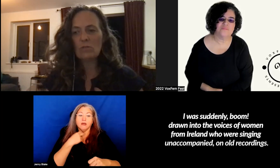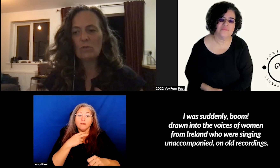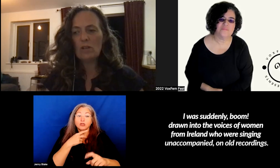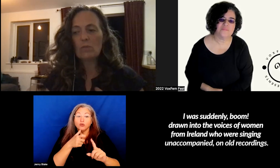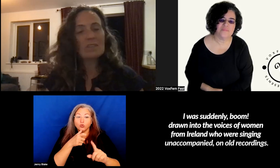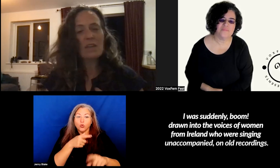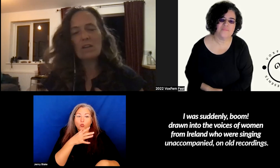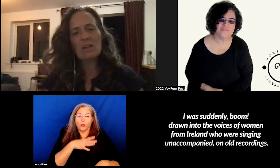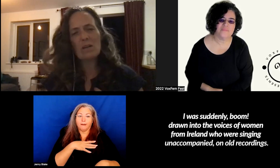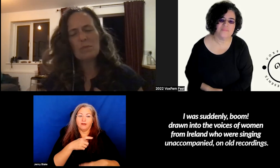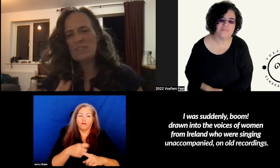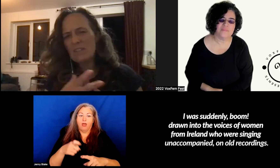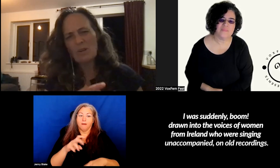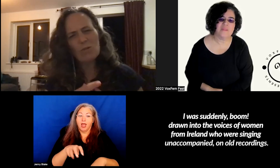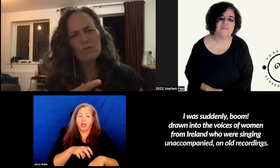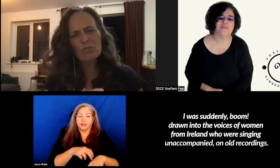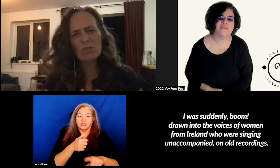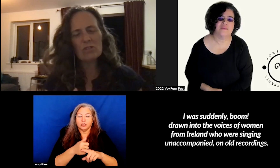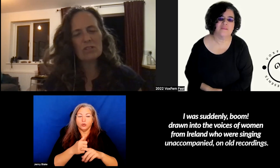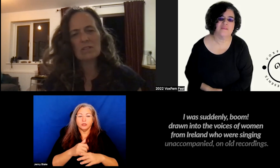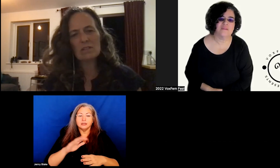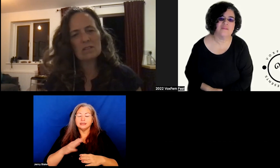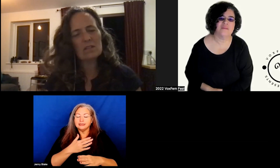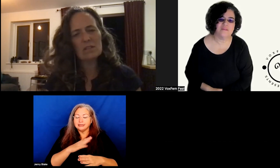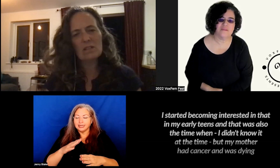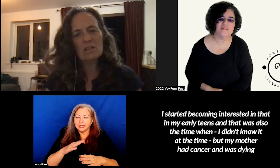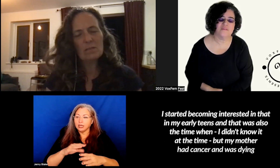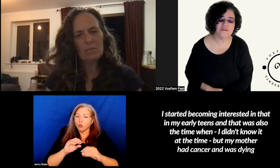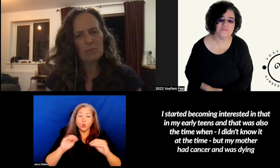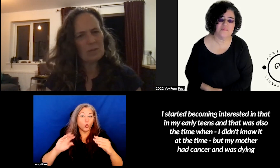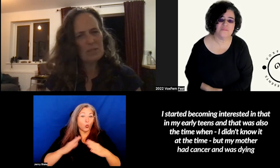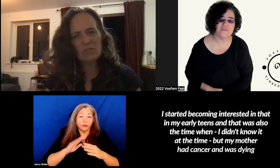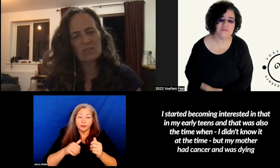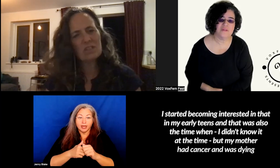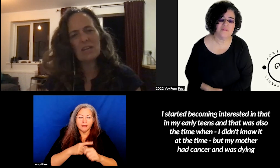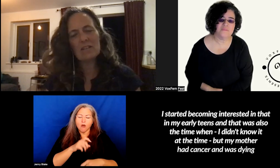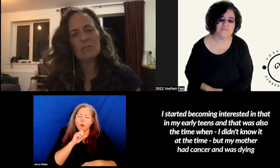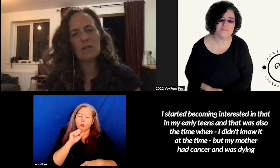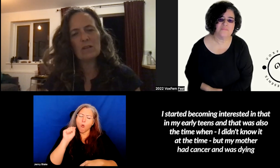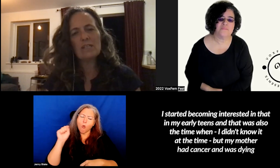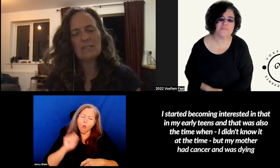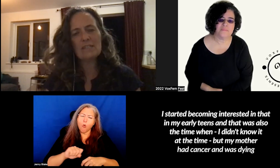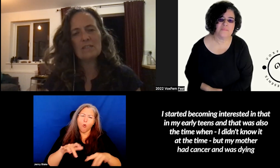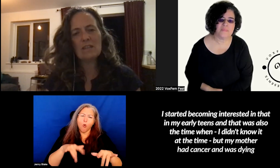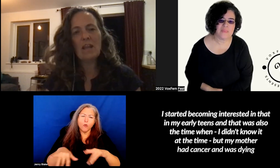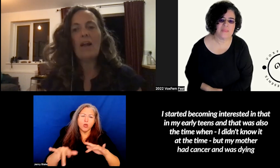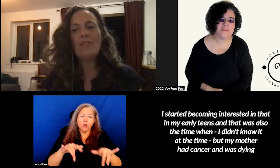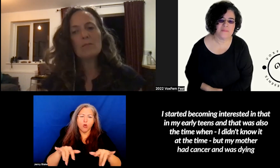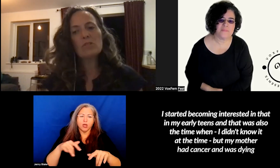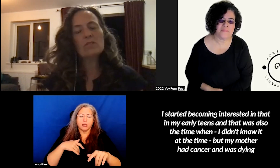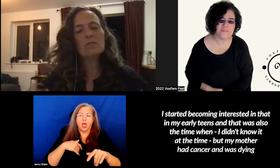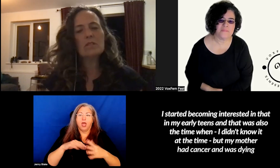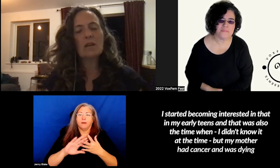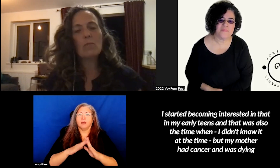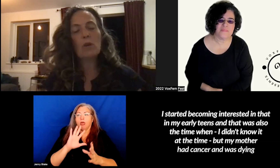who were singing unaccompanied on old recordings. I started becoming interested in that in my early teens. And that